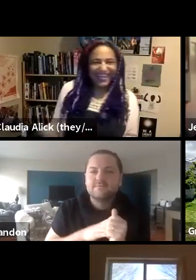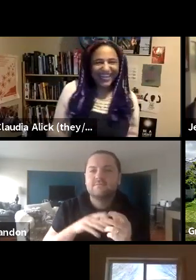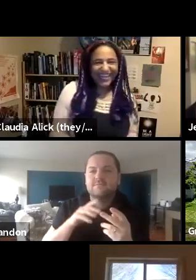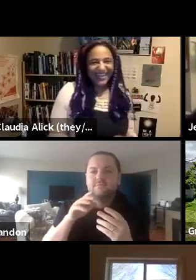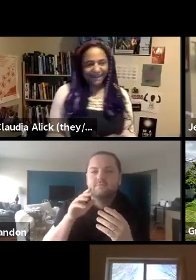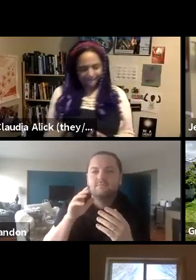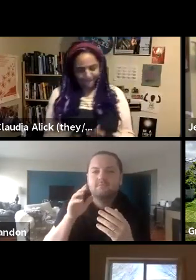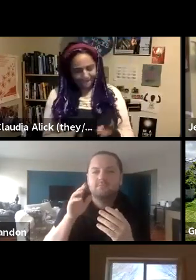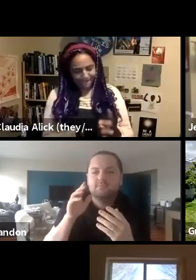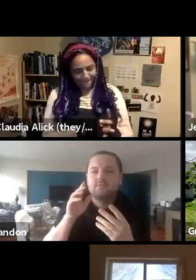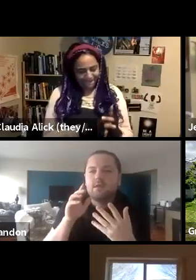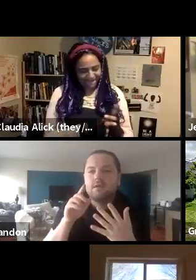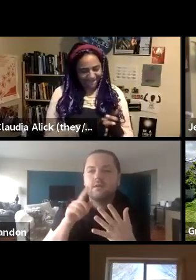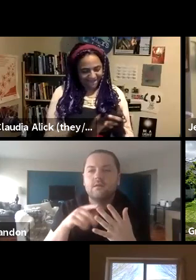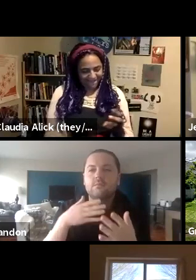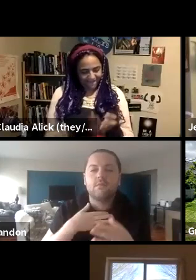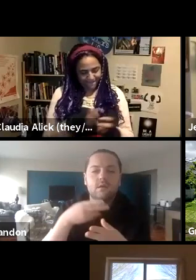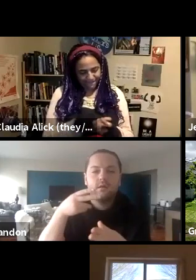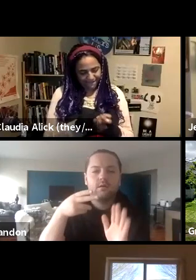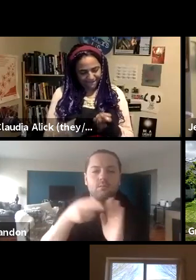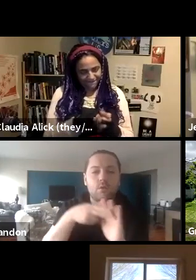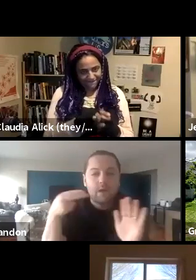perfect. Excellent, that looks great.